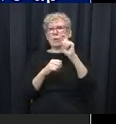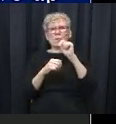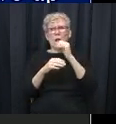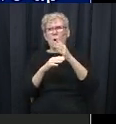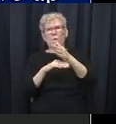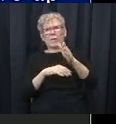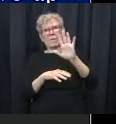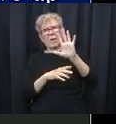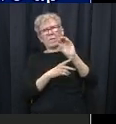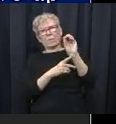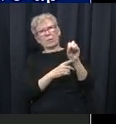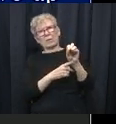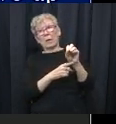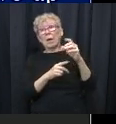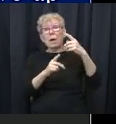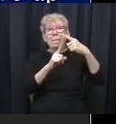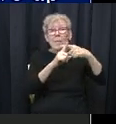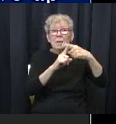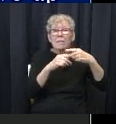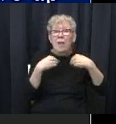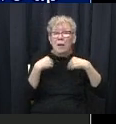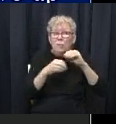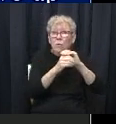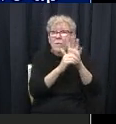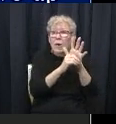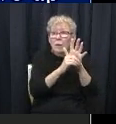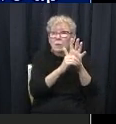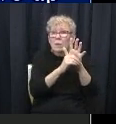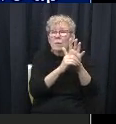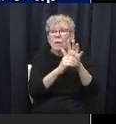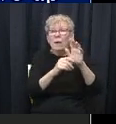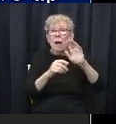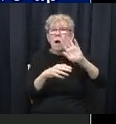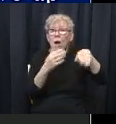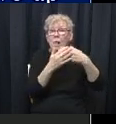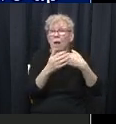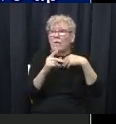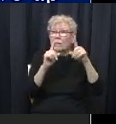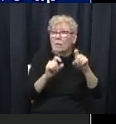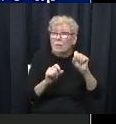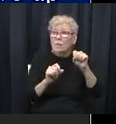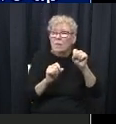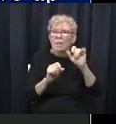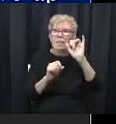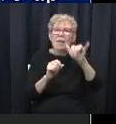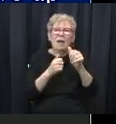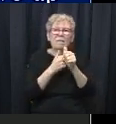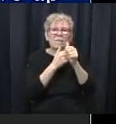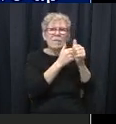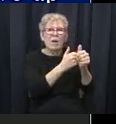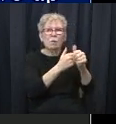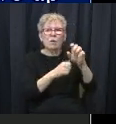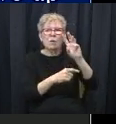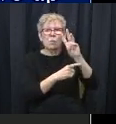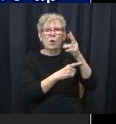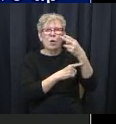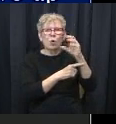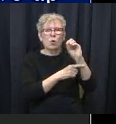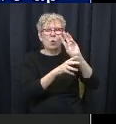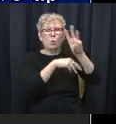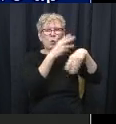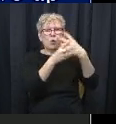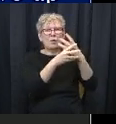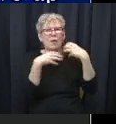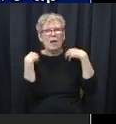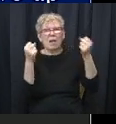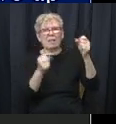the World Health Organization standards. We recognize that 5% becomes harder to meet as community disease